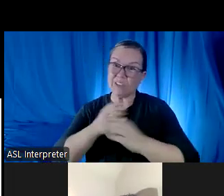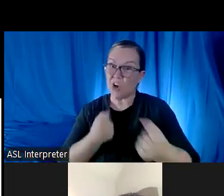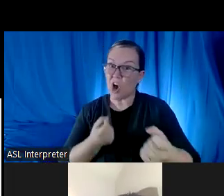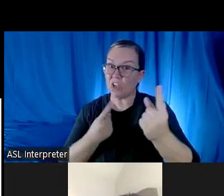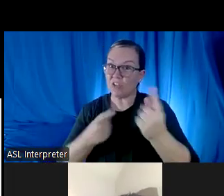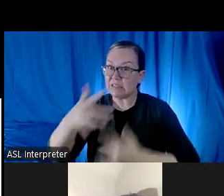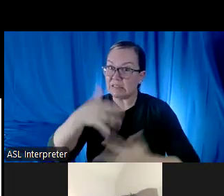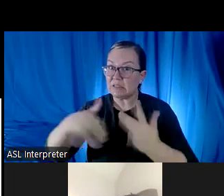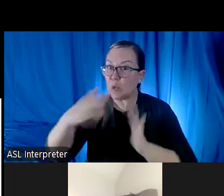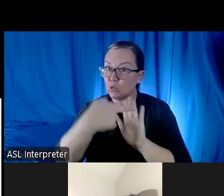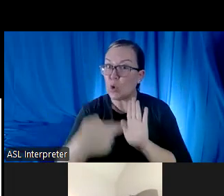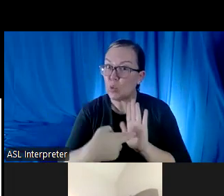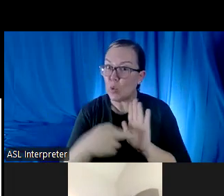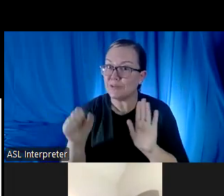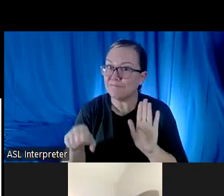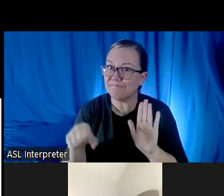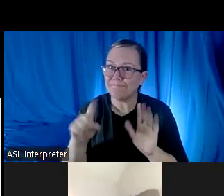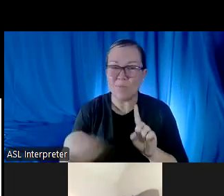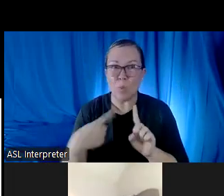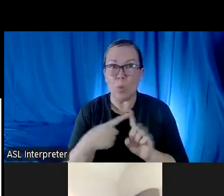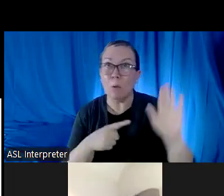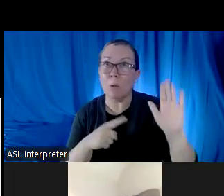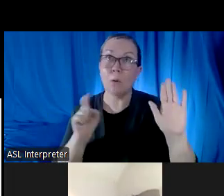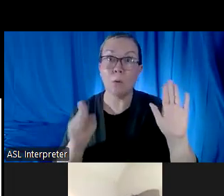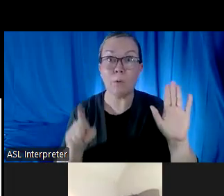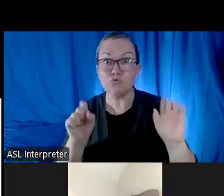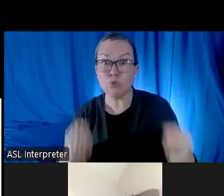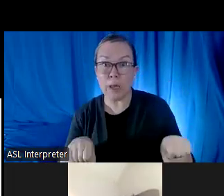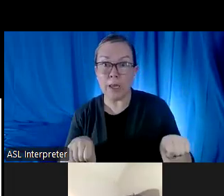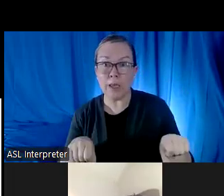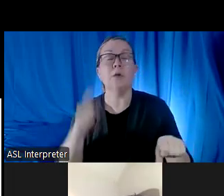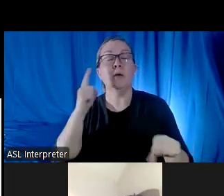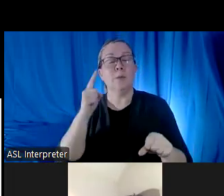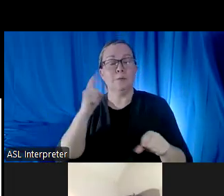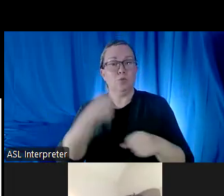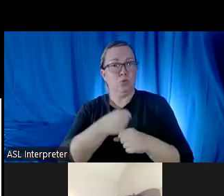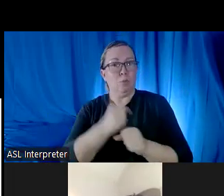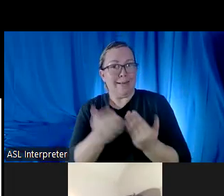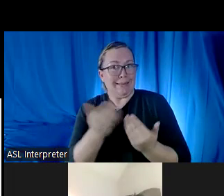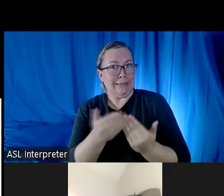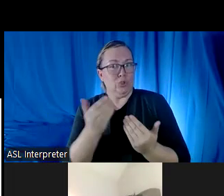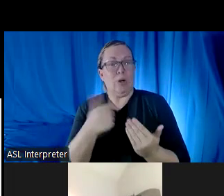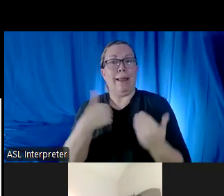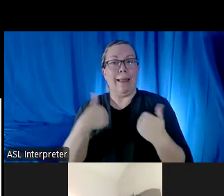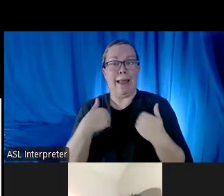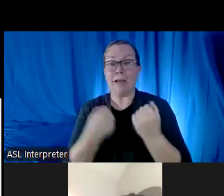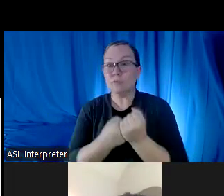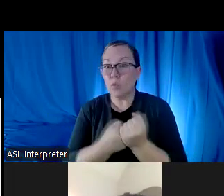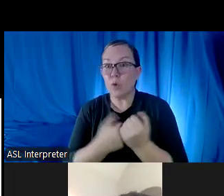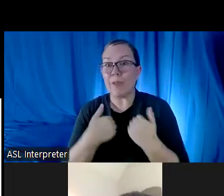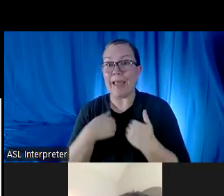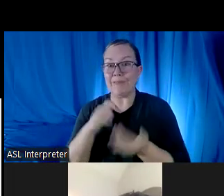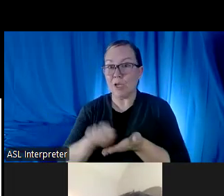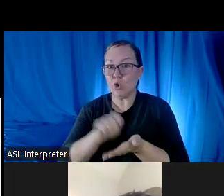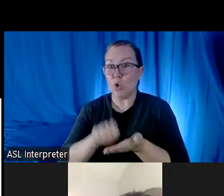social rules and when to ask questions. To make it easier, I have support by having a notebook to write